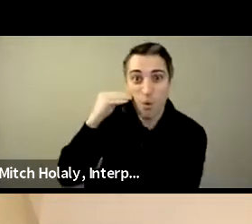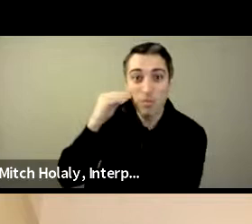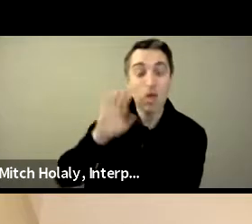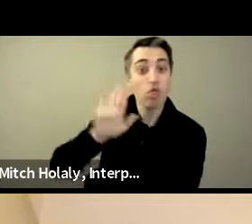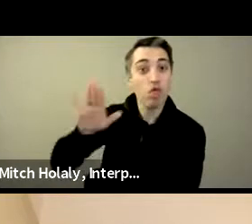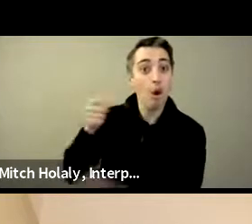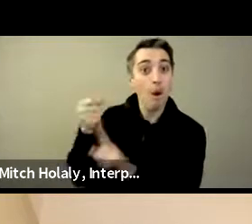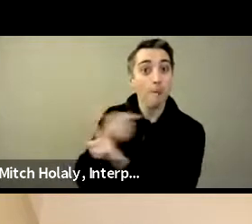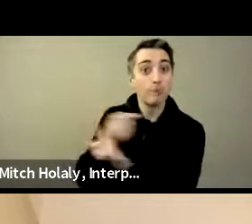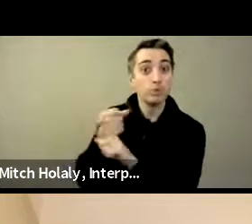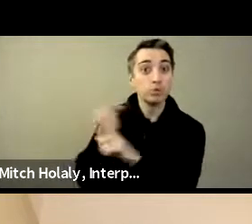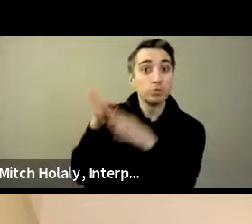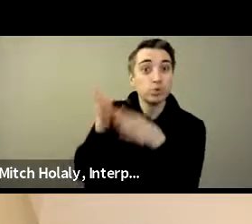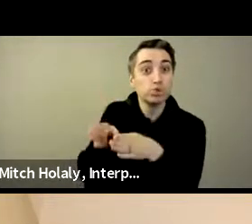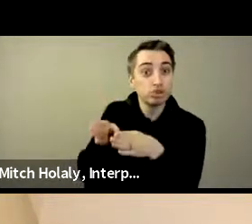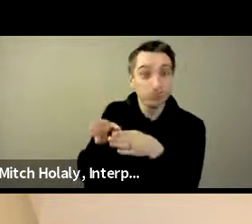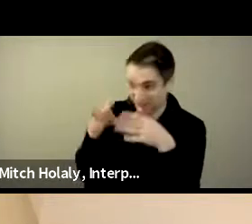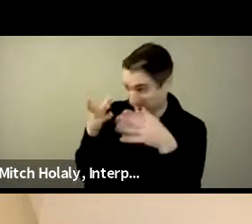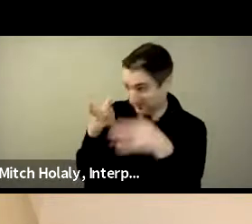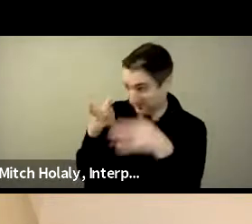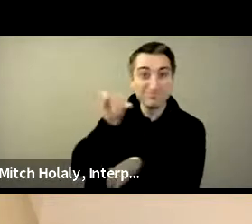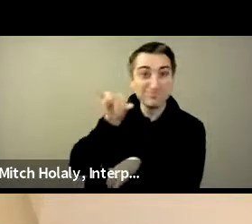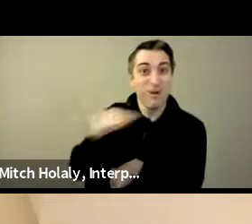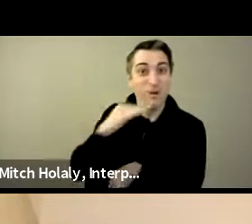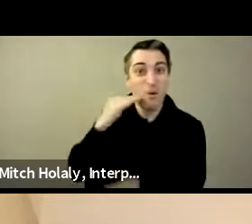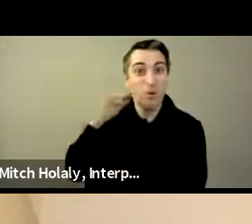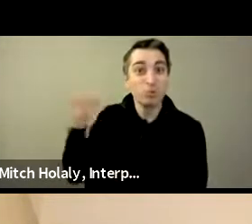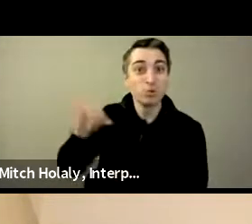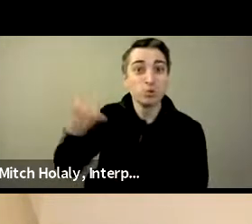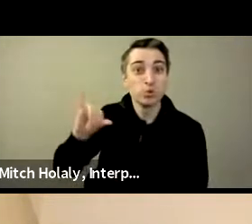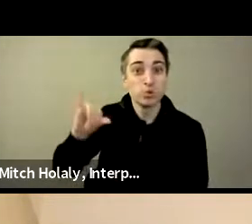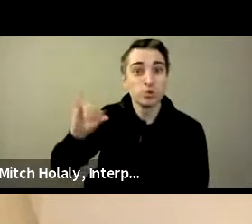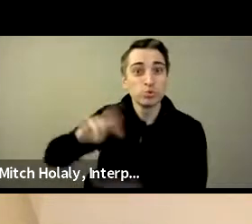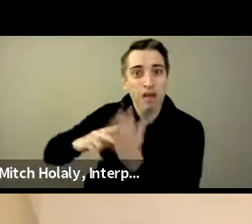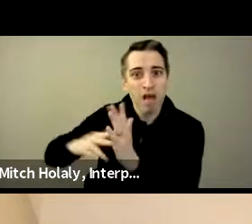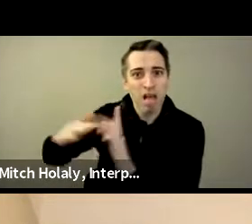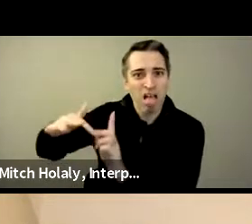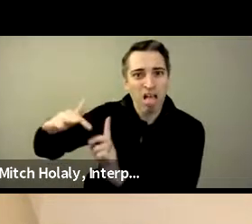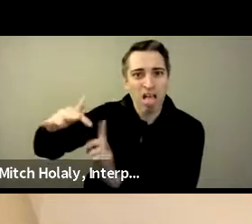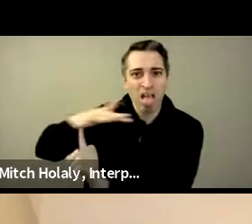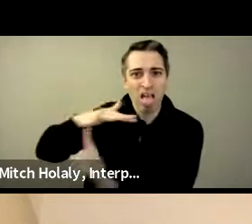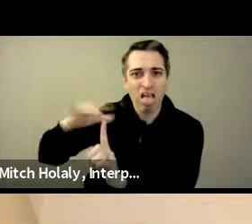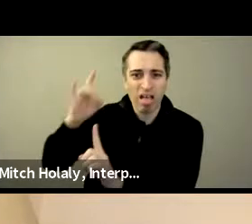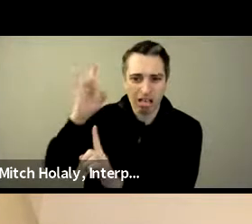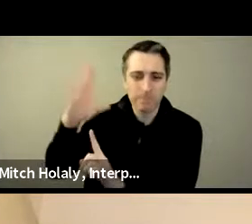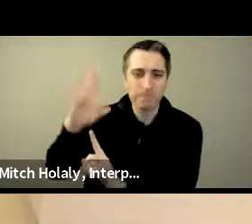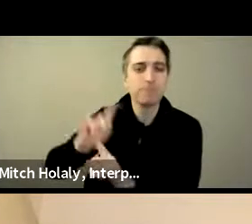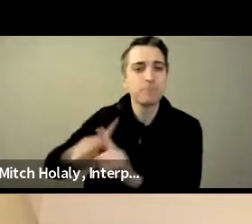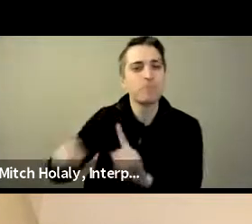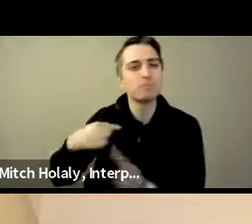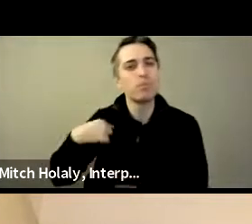while we were in lockdown. So CMEA is lucky to have around the table